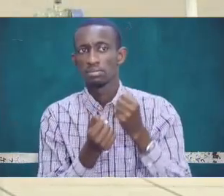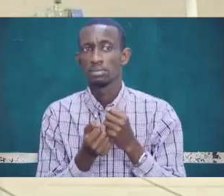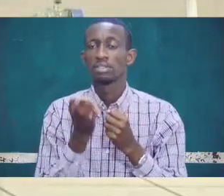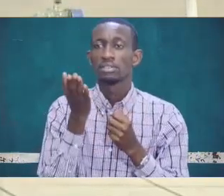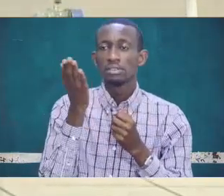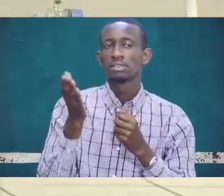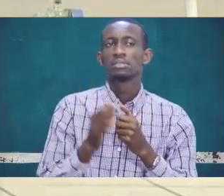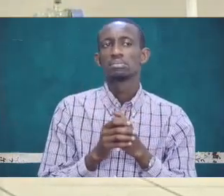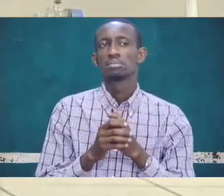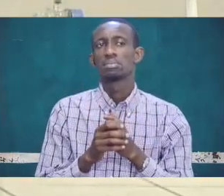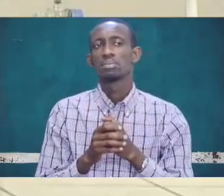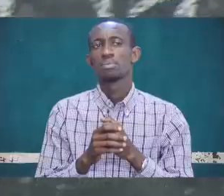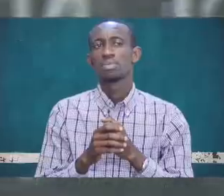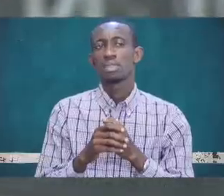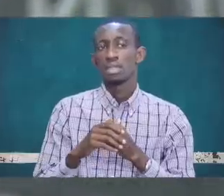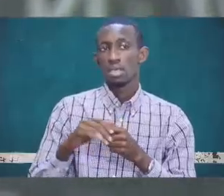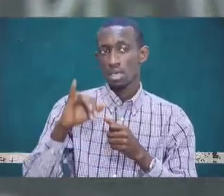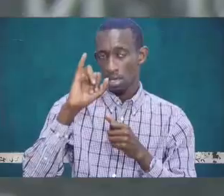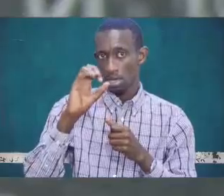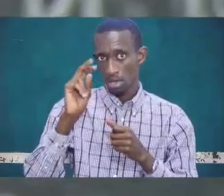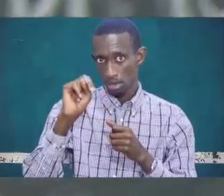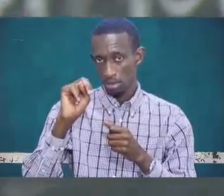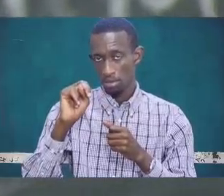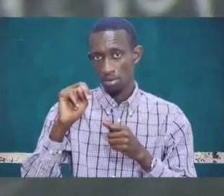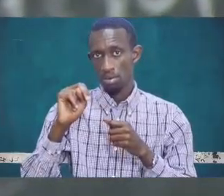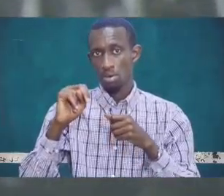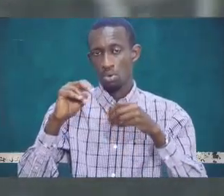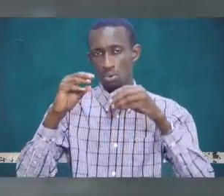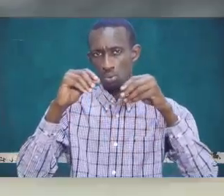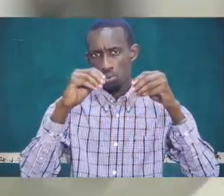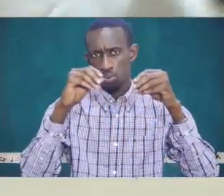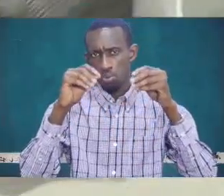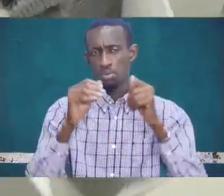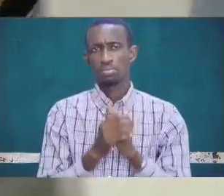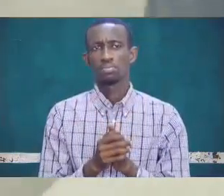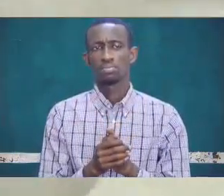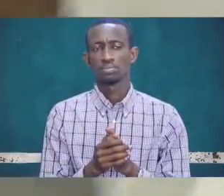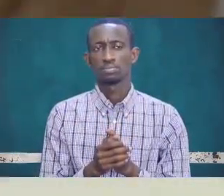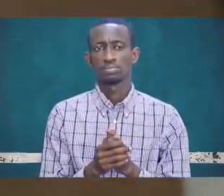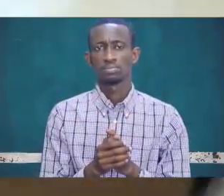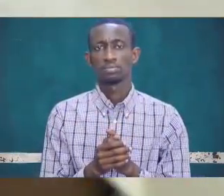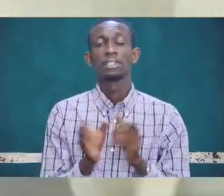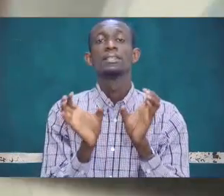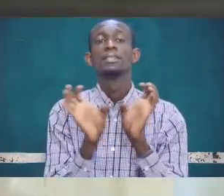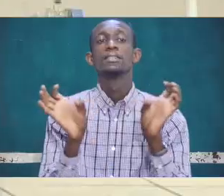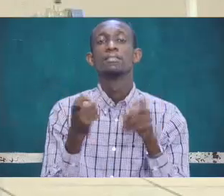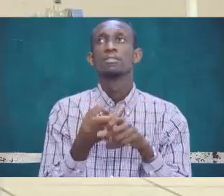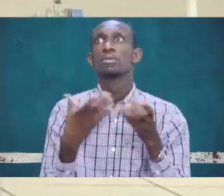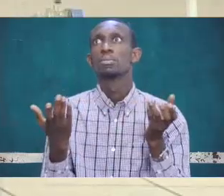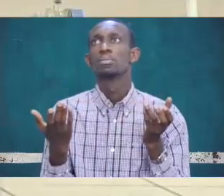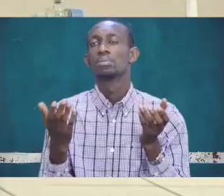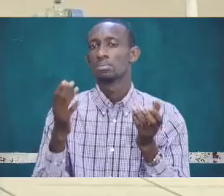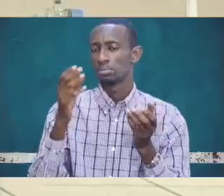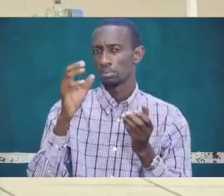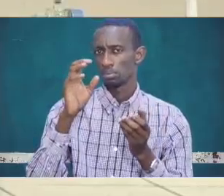powder. It is separated from the sand. So in that case, if you have